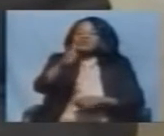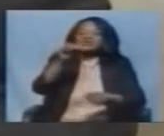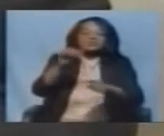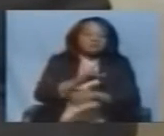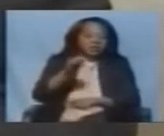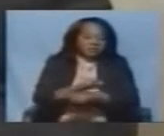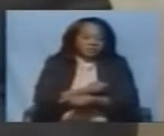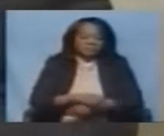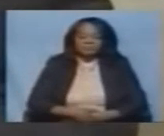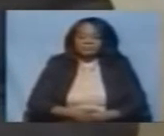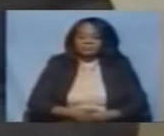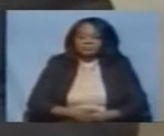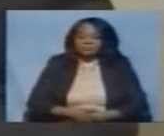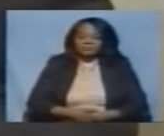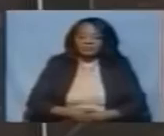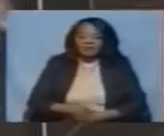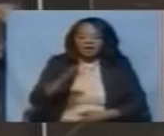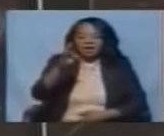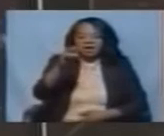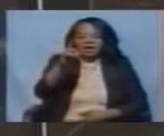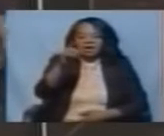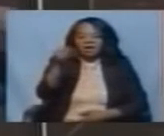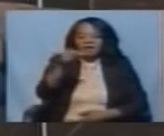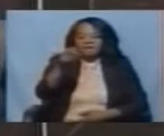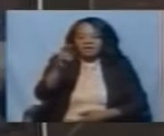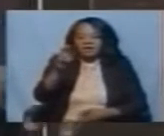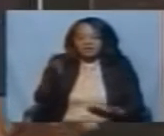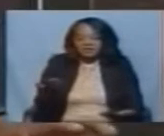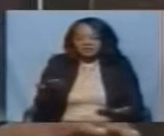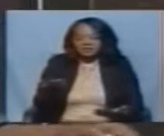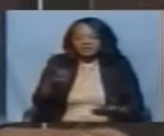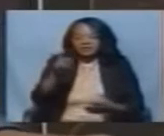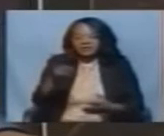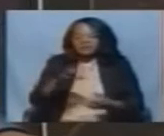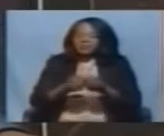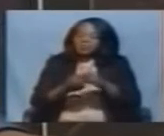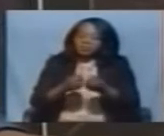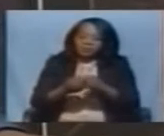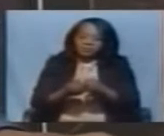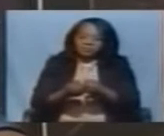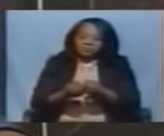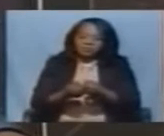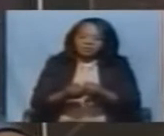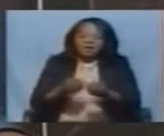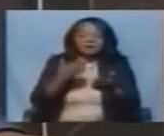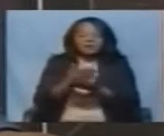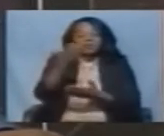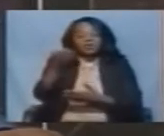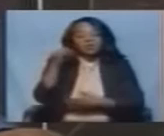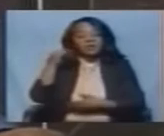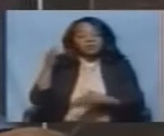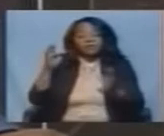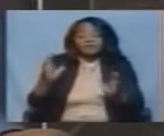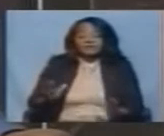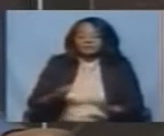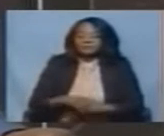them. But have you been able to flush out some of these unscrupulous people masquerading as procurement officers,